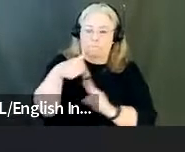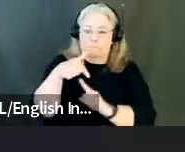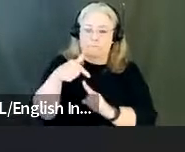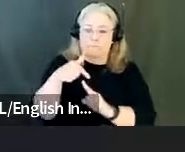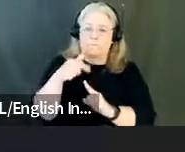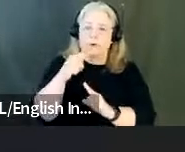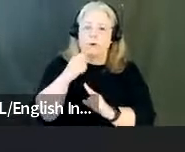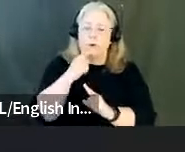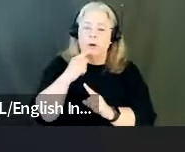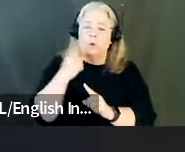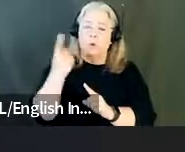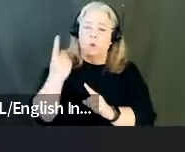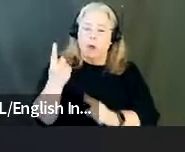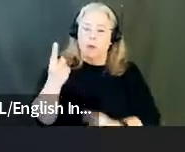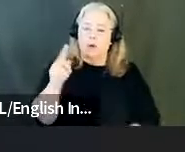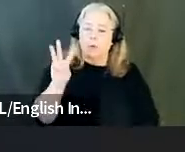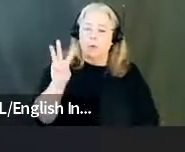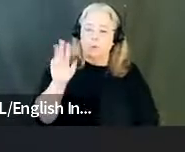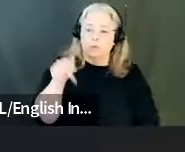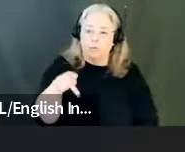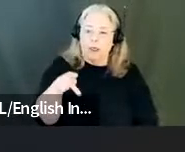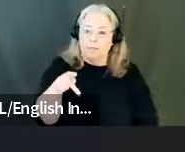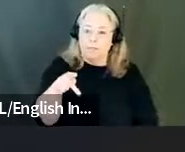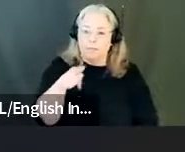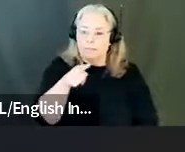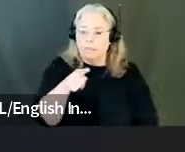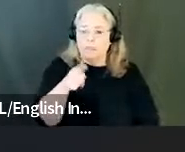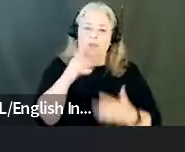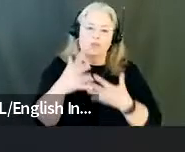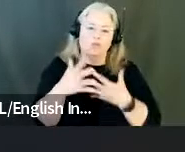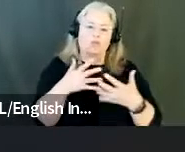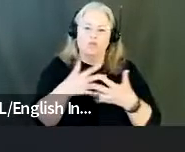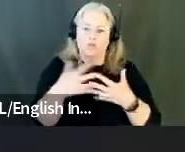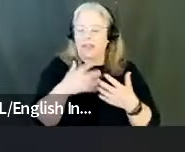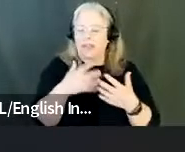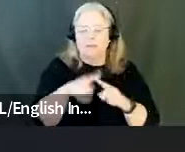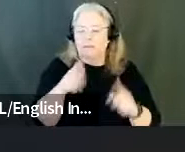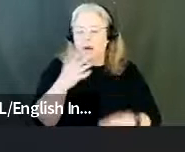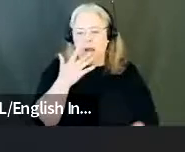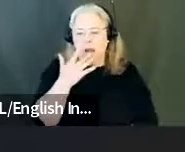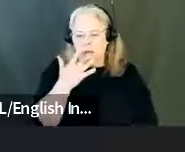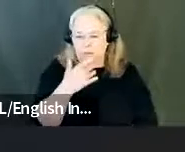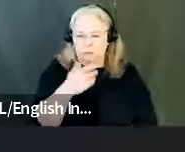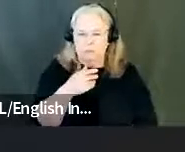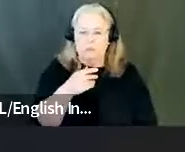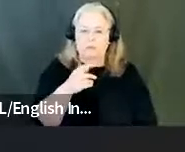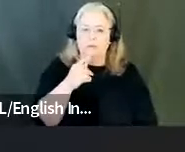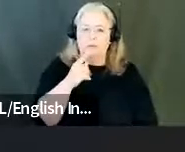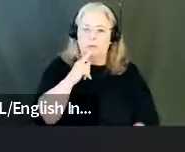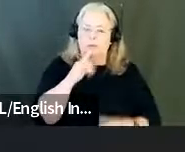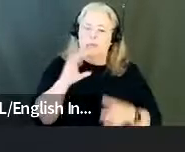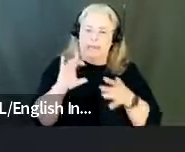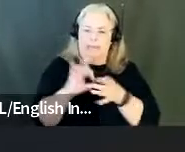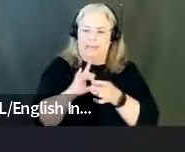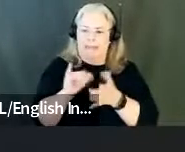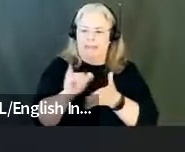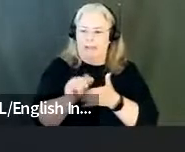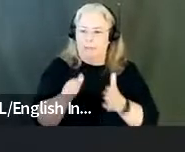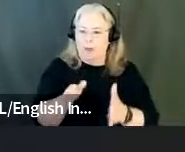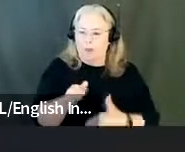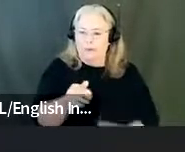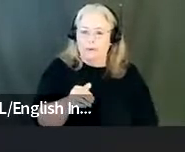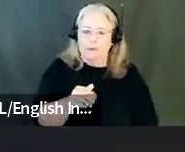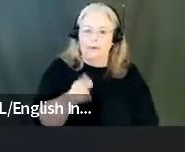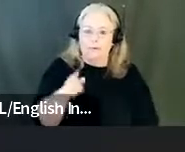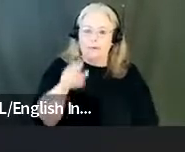I'll wrap one wrap, and one wrap comes in, this is a gray one wrap, comes in all different colors, and then attach it that way. So